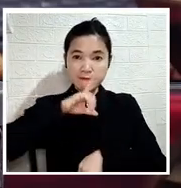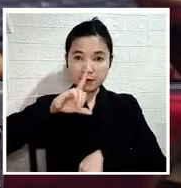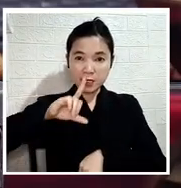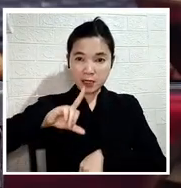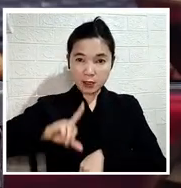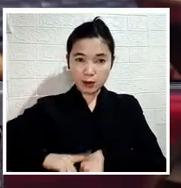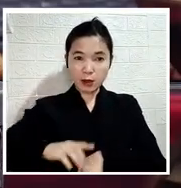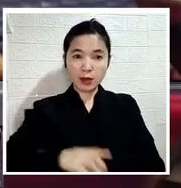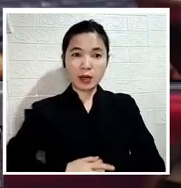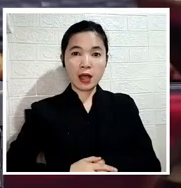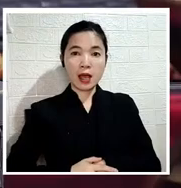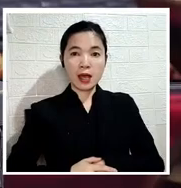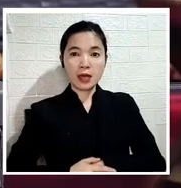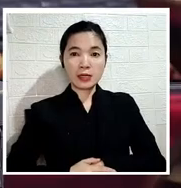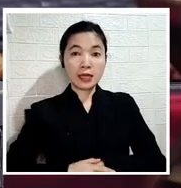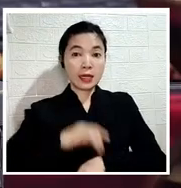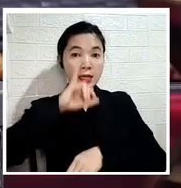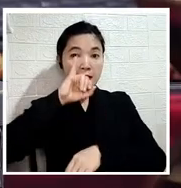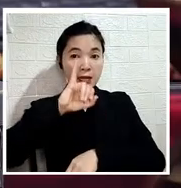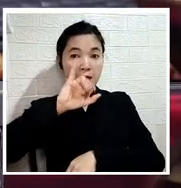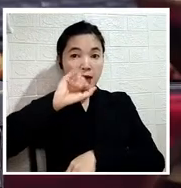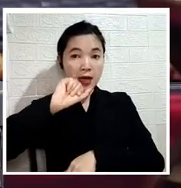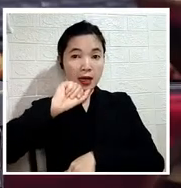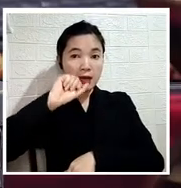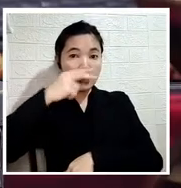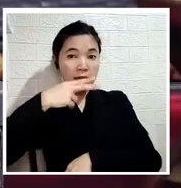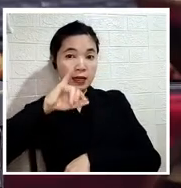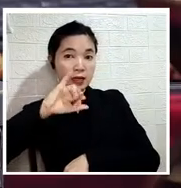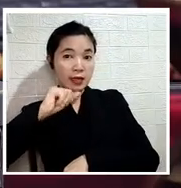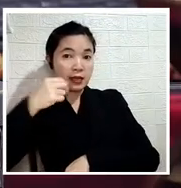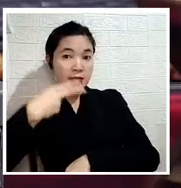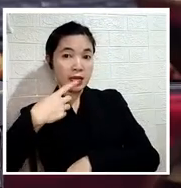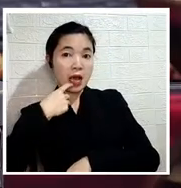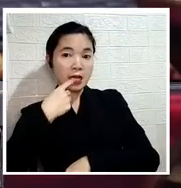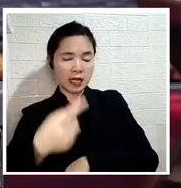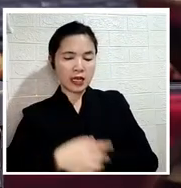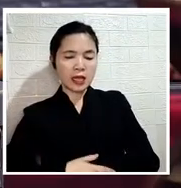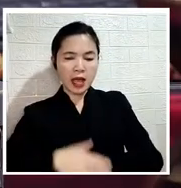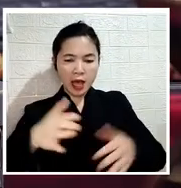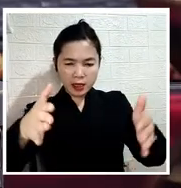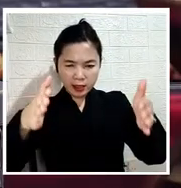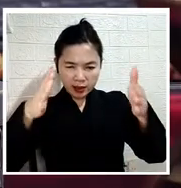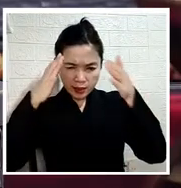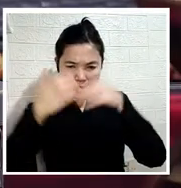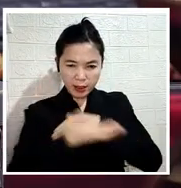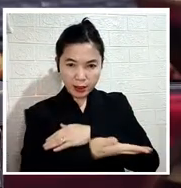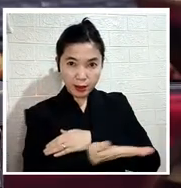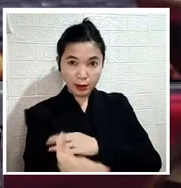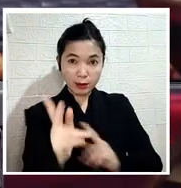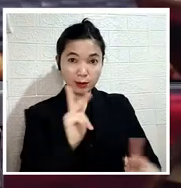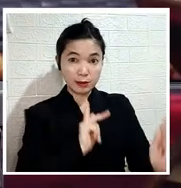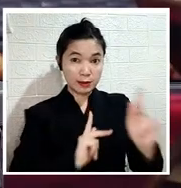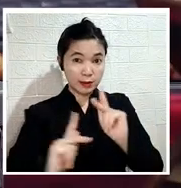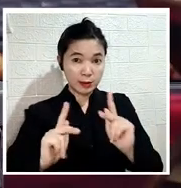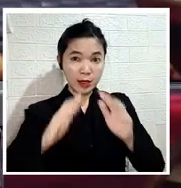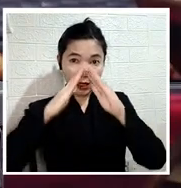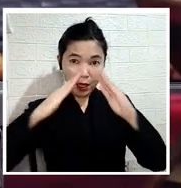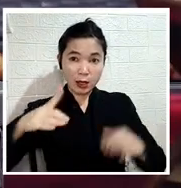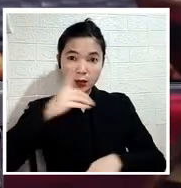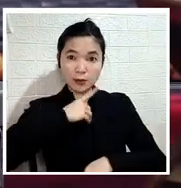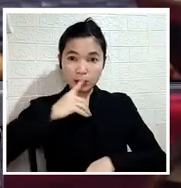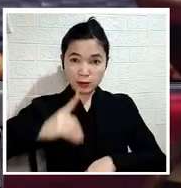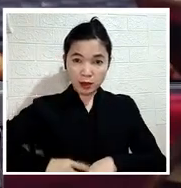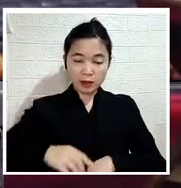Then Isaiah said, "Listen, O house of David, is it not enough for you